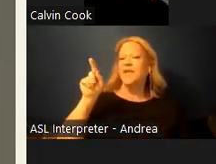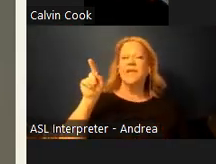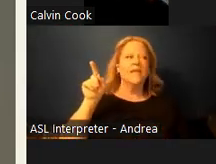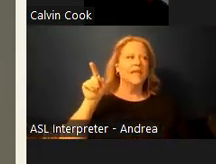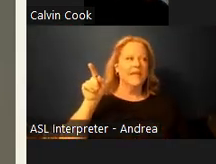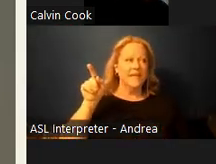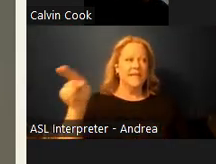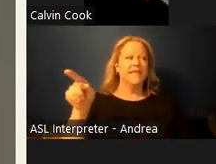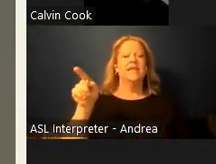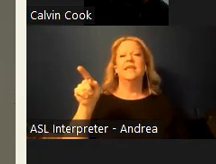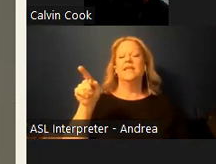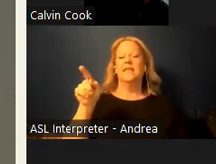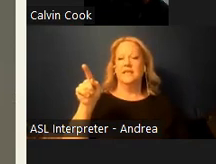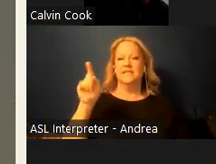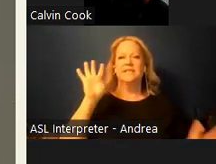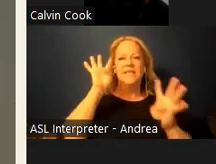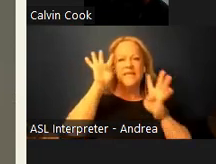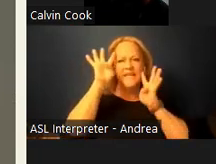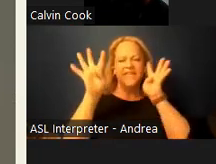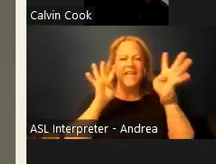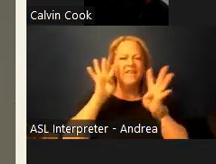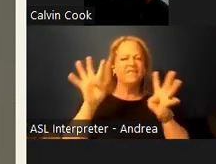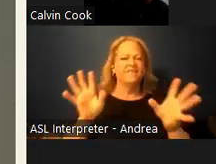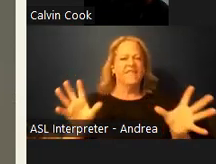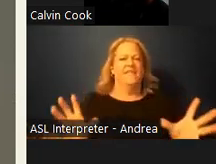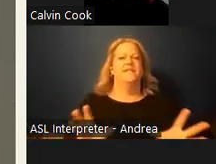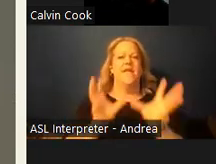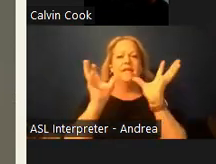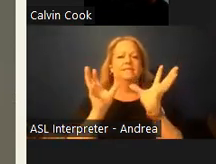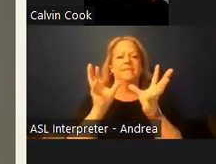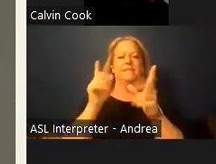innovative enhancement specialist.